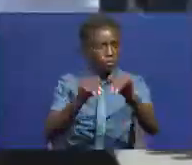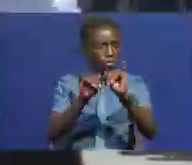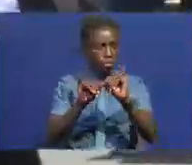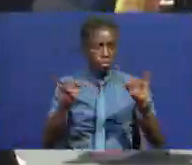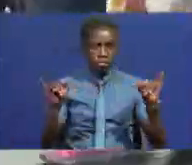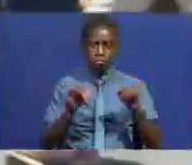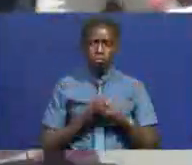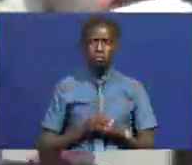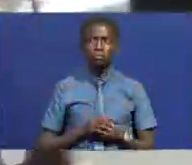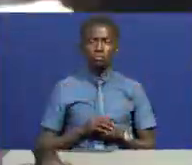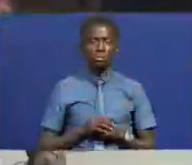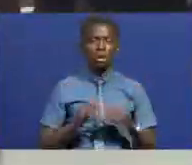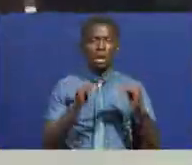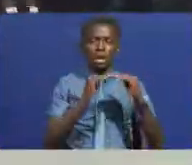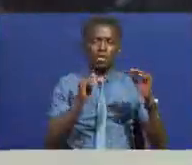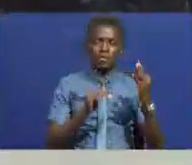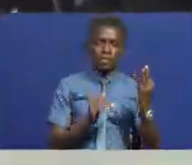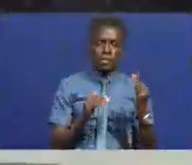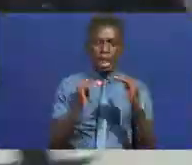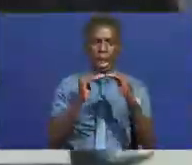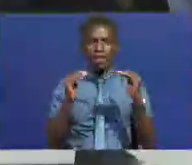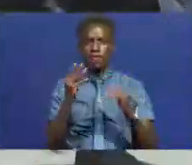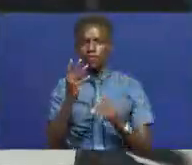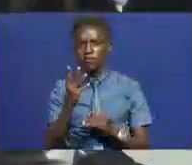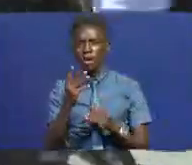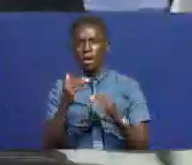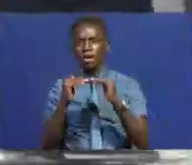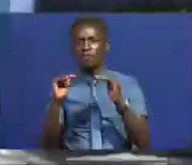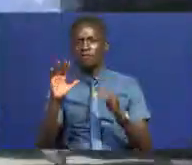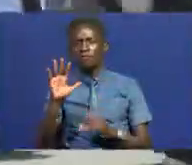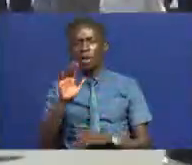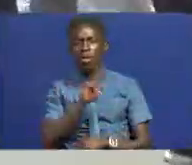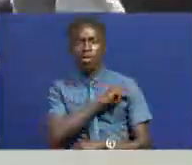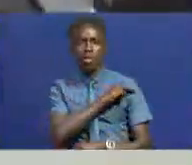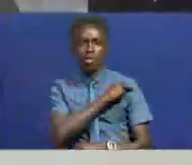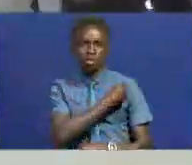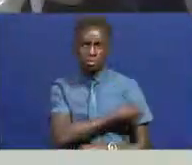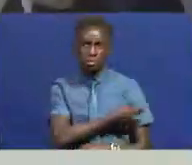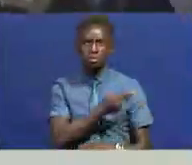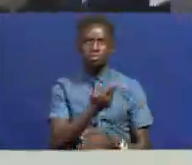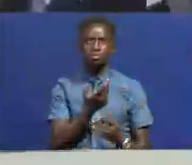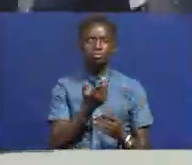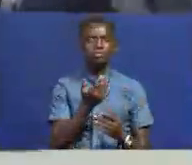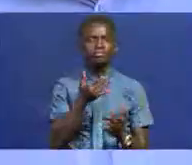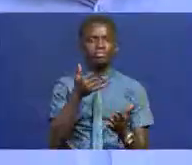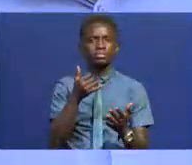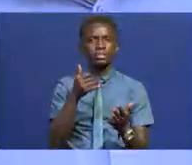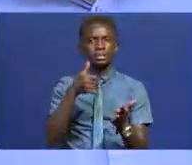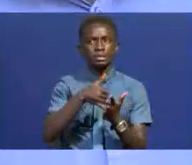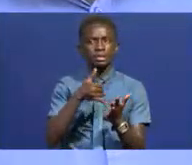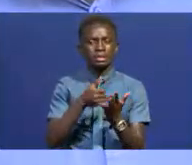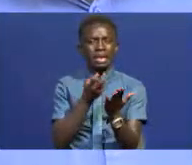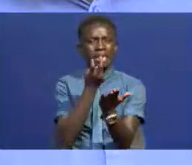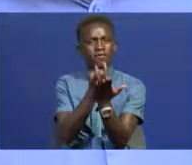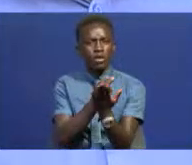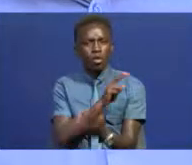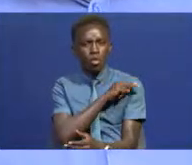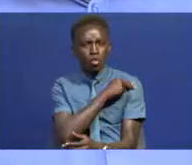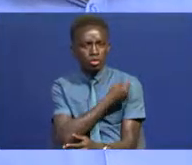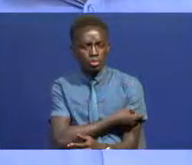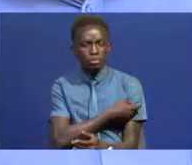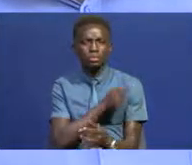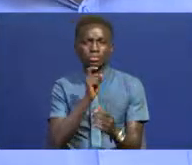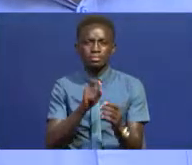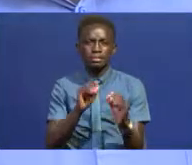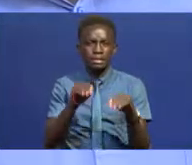level 3, 4 and 5 hospitals, which include National Referral Hospital, to provide health services. We had provided minimal services